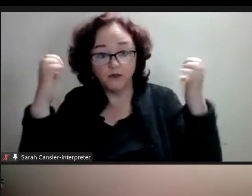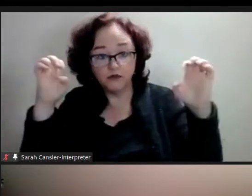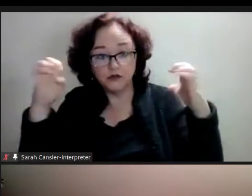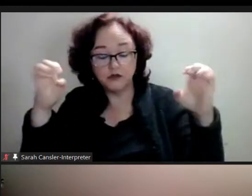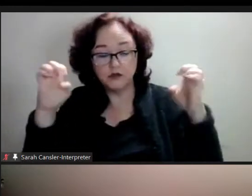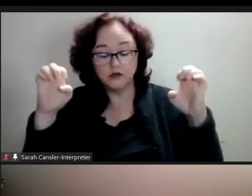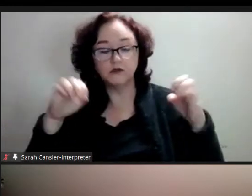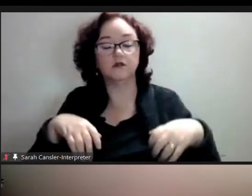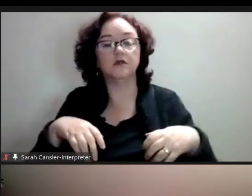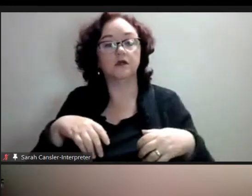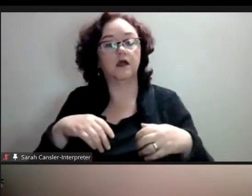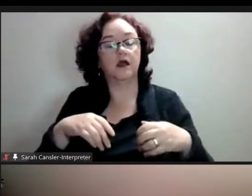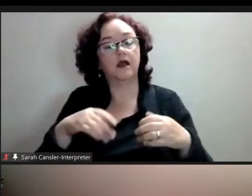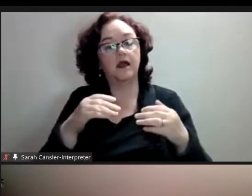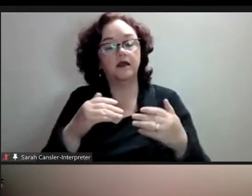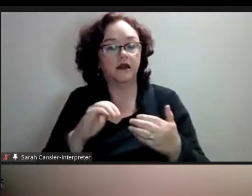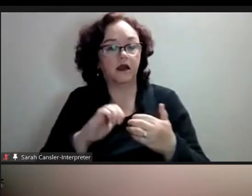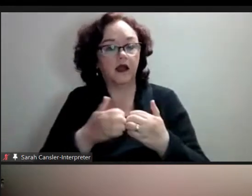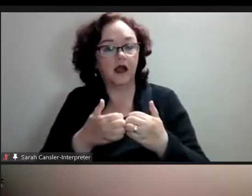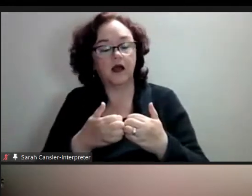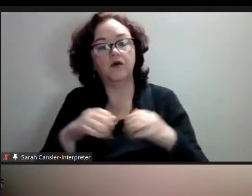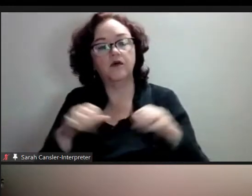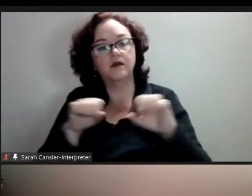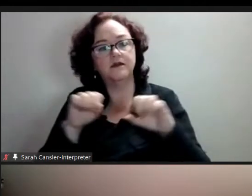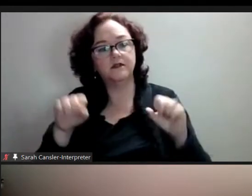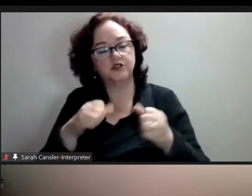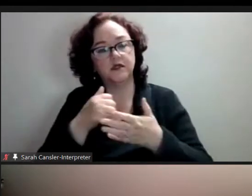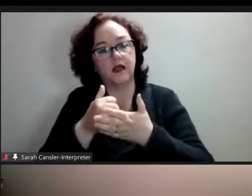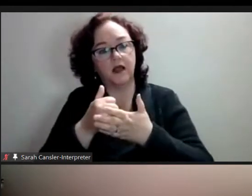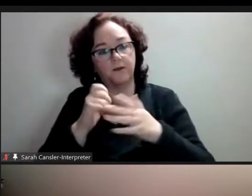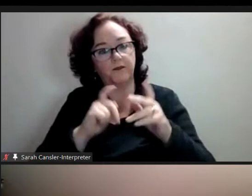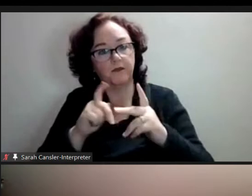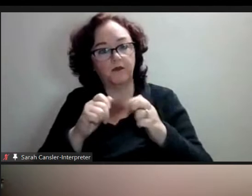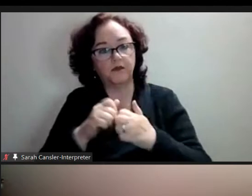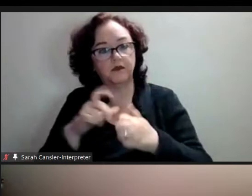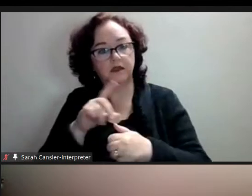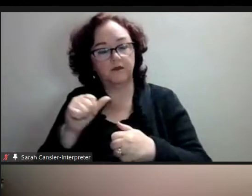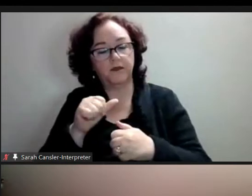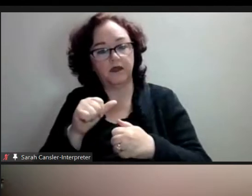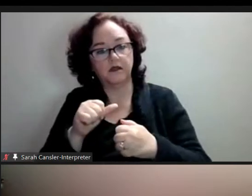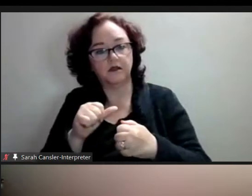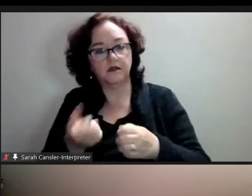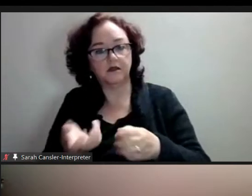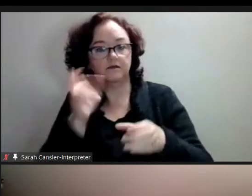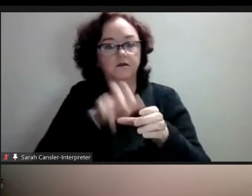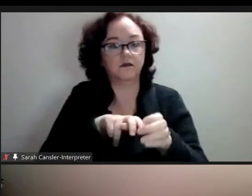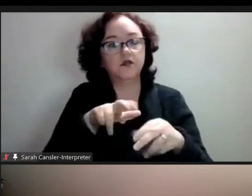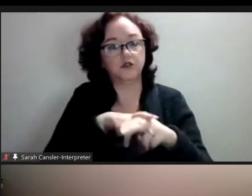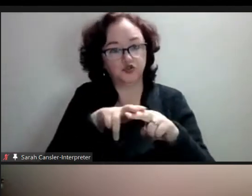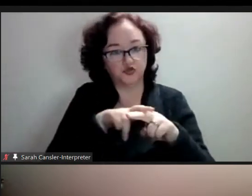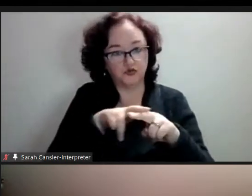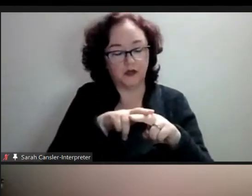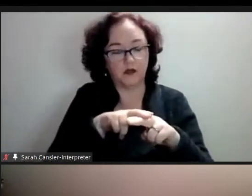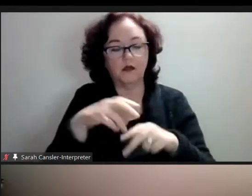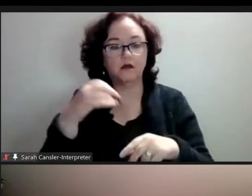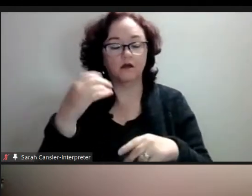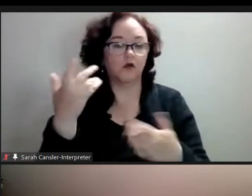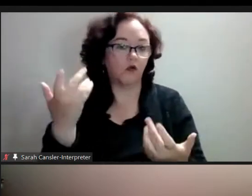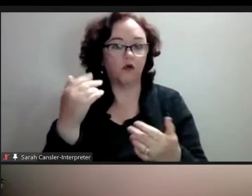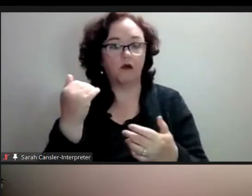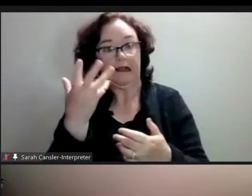primarily how station personnel can assist people with disabilities if they are on a train or platform in the event of an